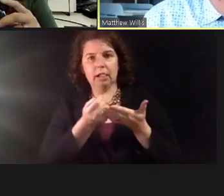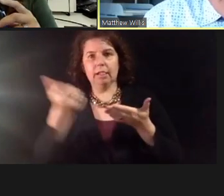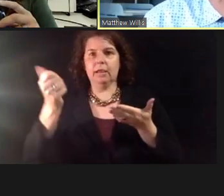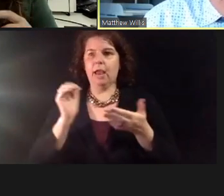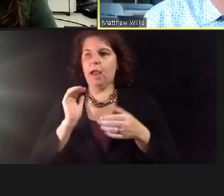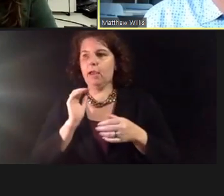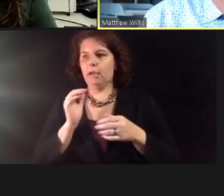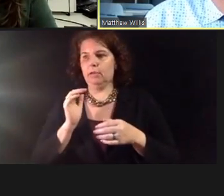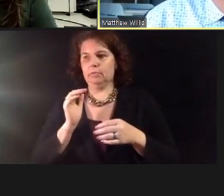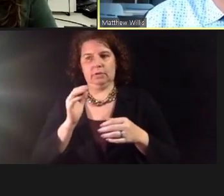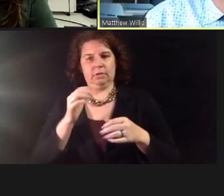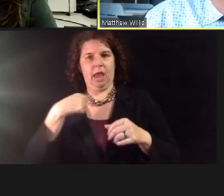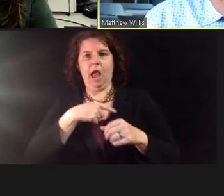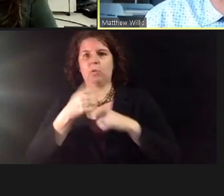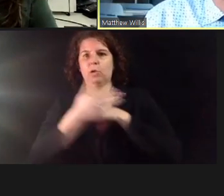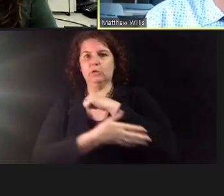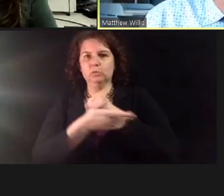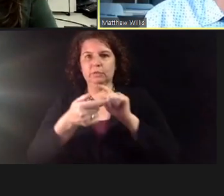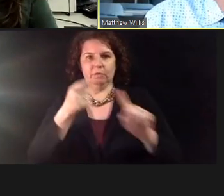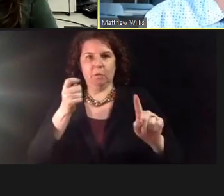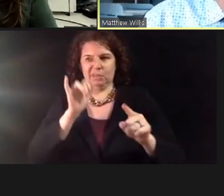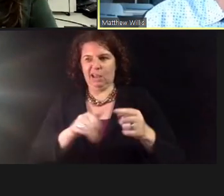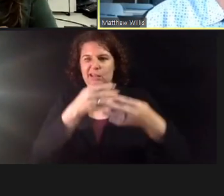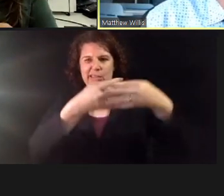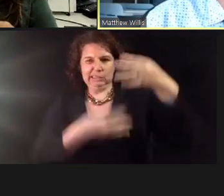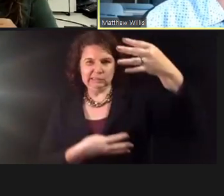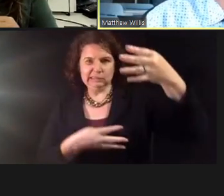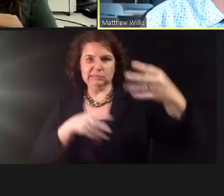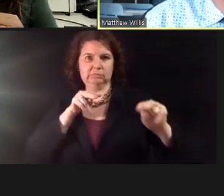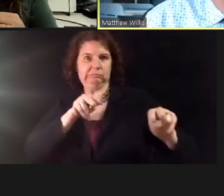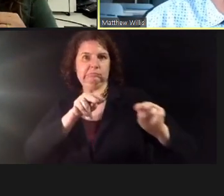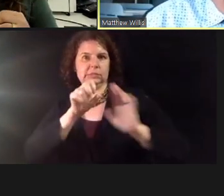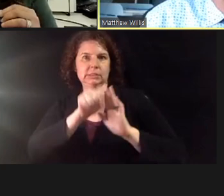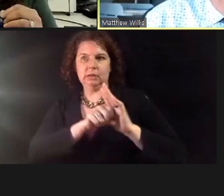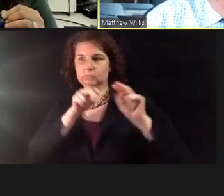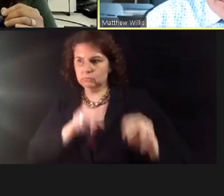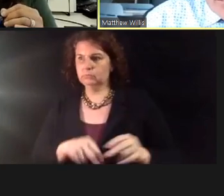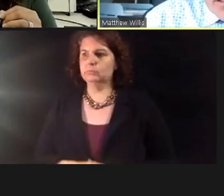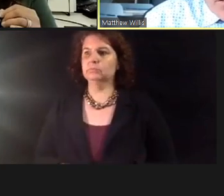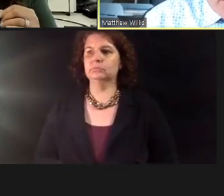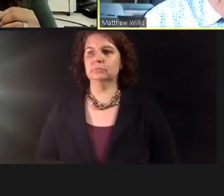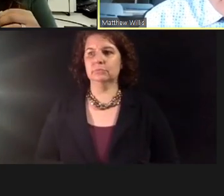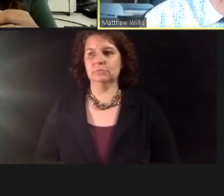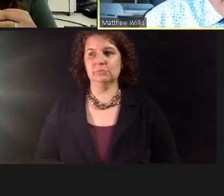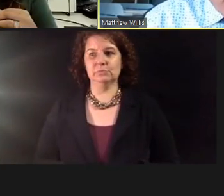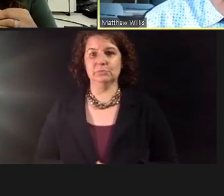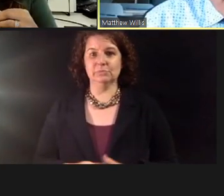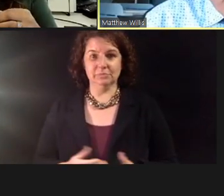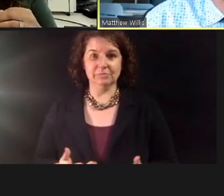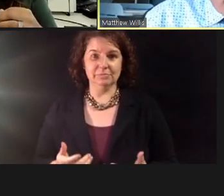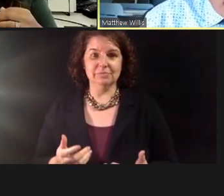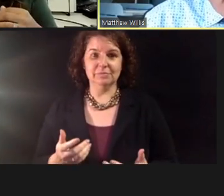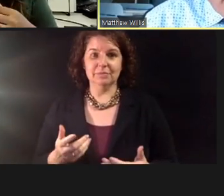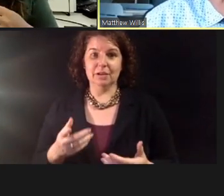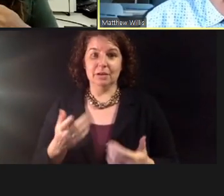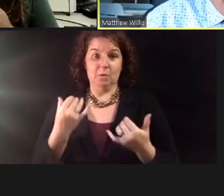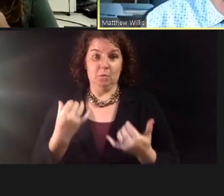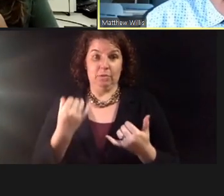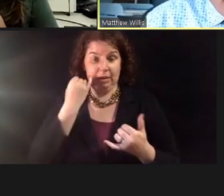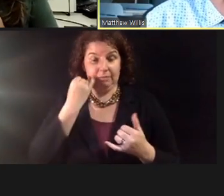160 now, it's still a long way to 100. And so it will be